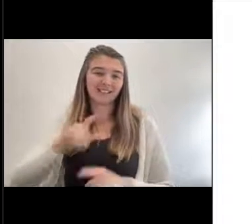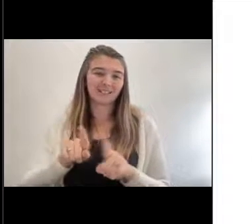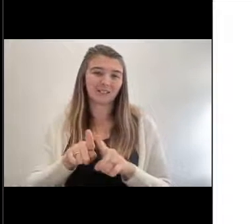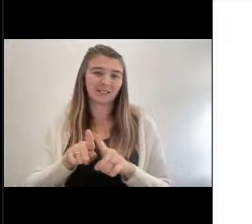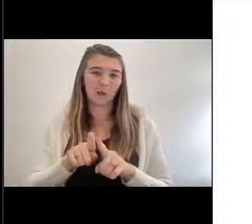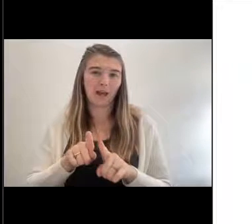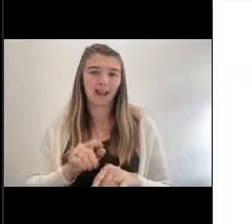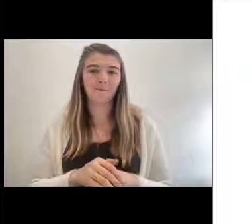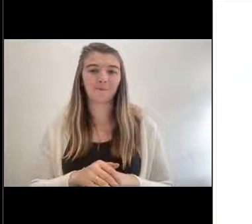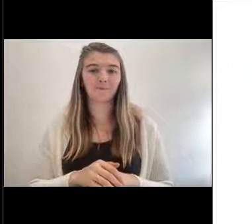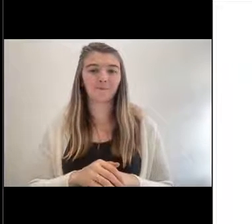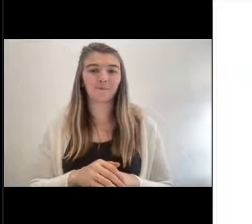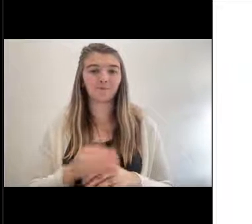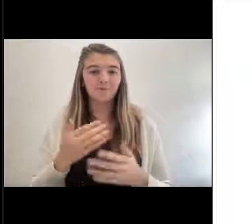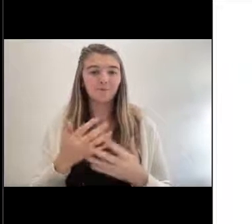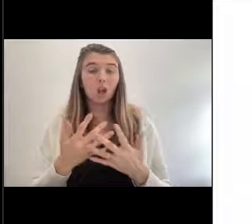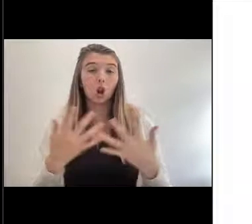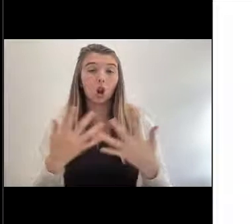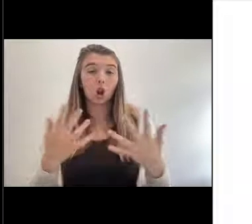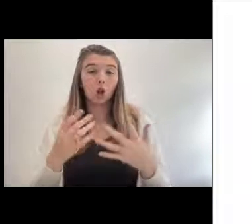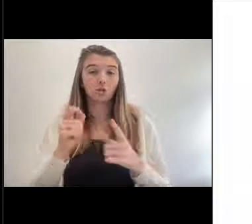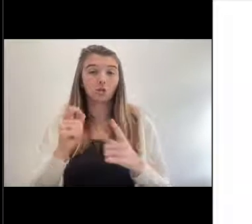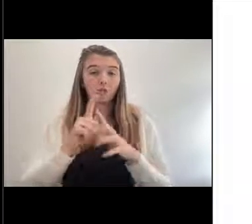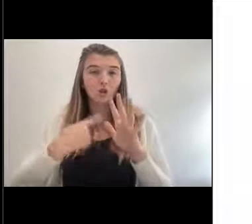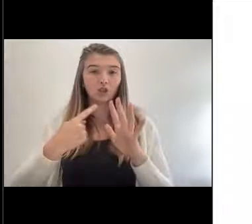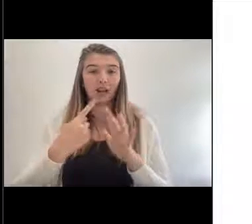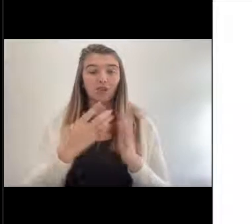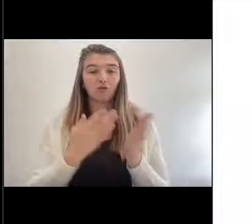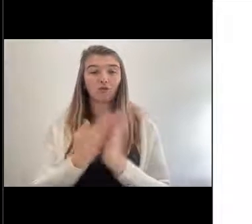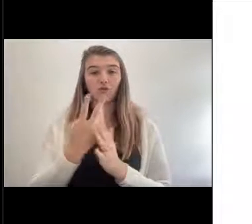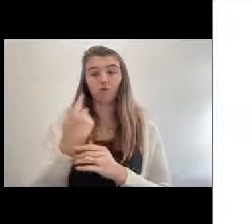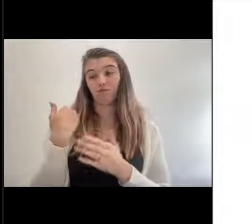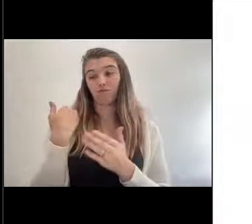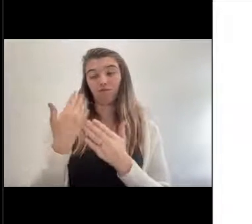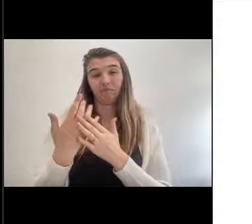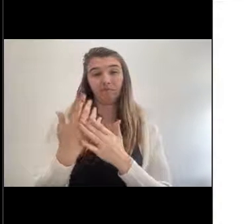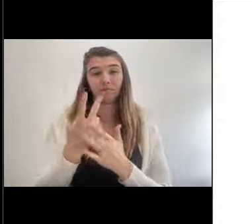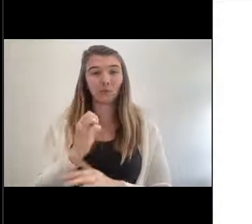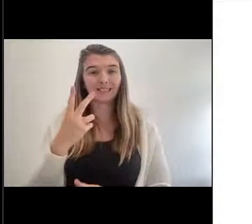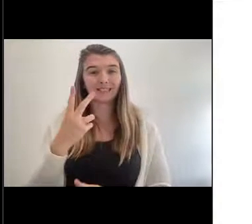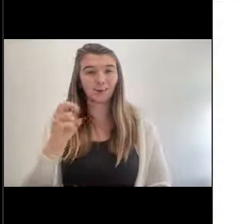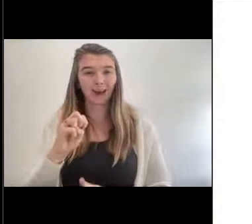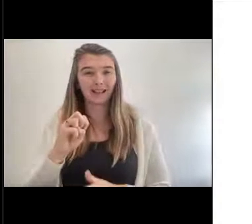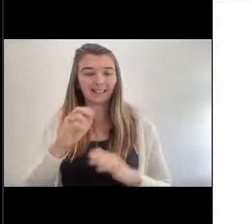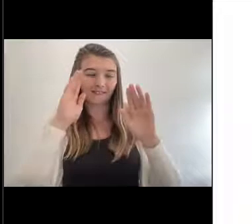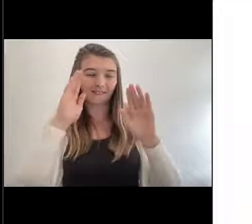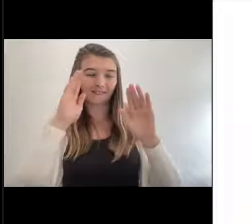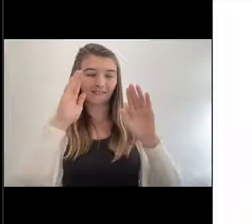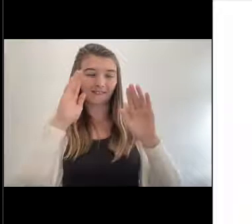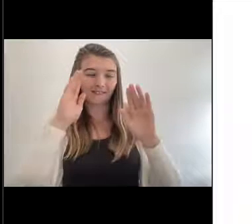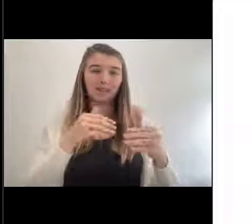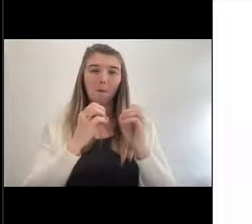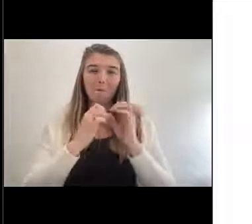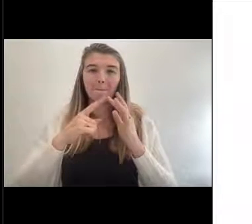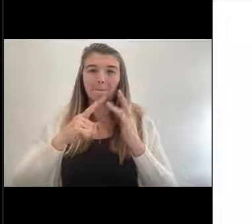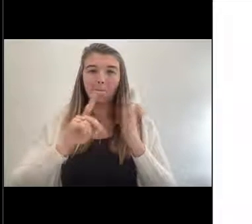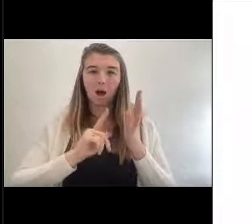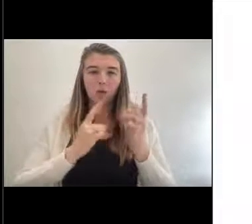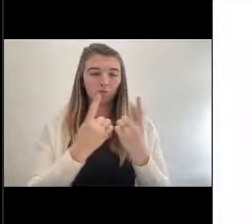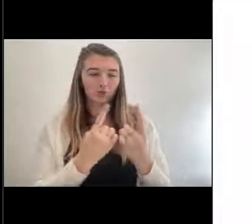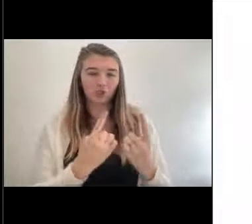2020, who has funded 3 projects that were focusing on developing bioprocesses related to bacteria